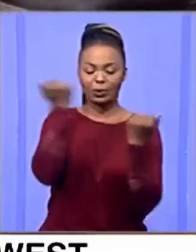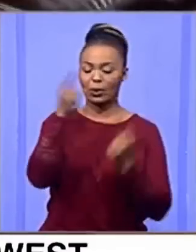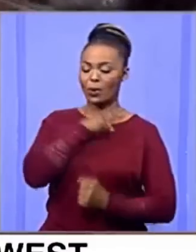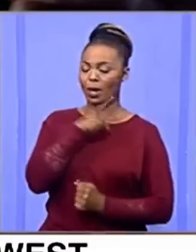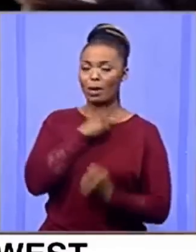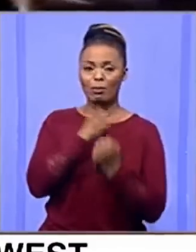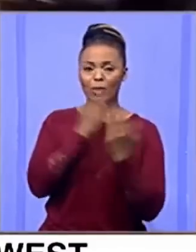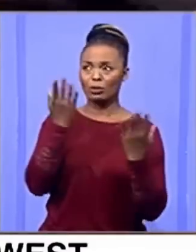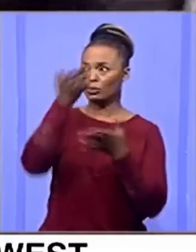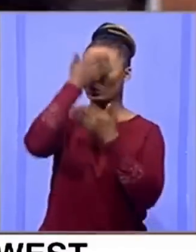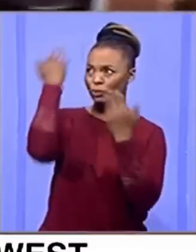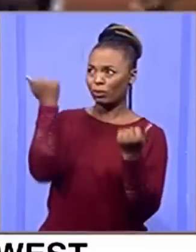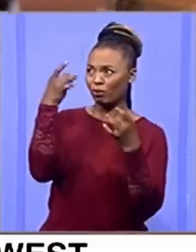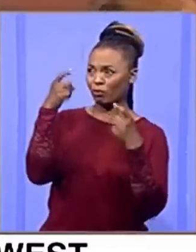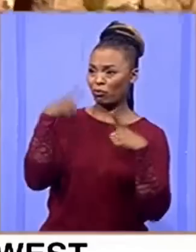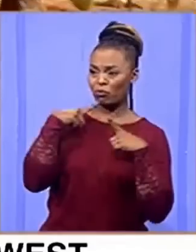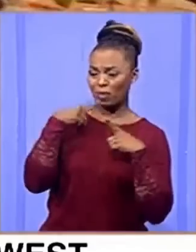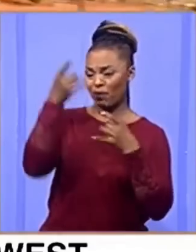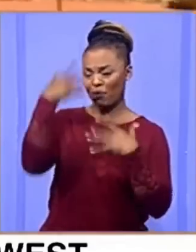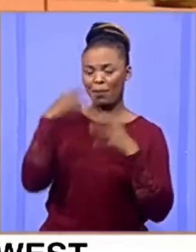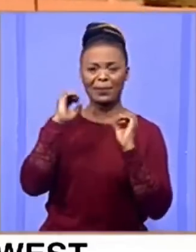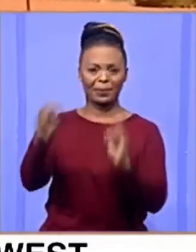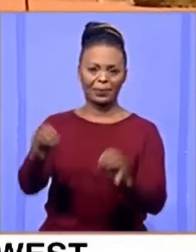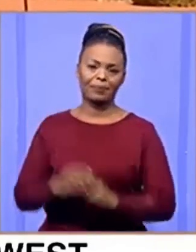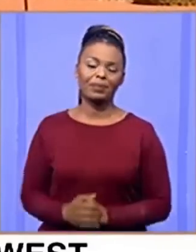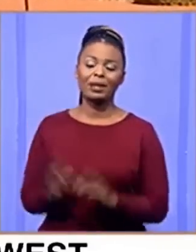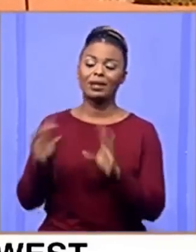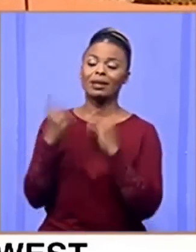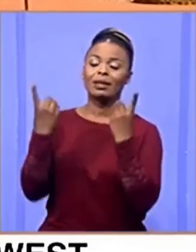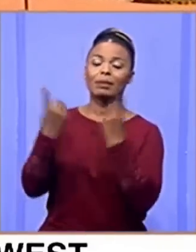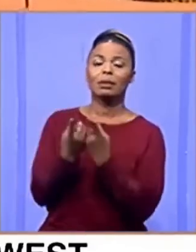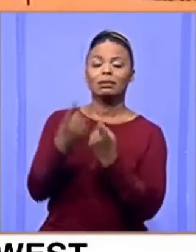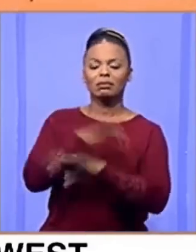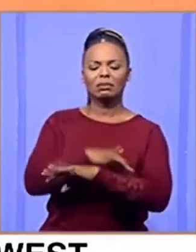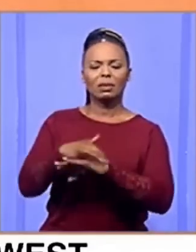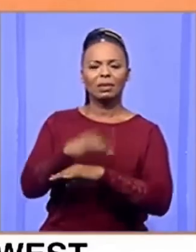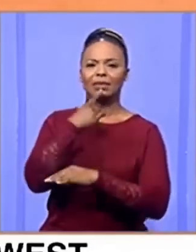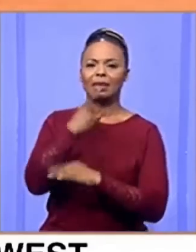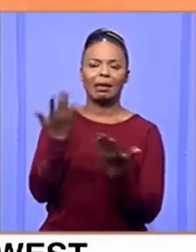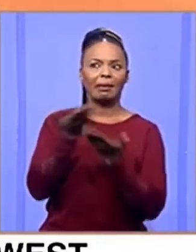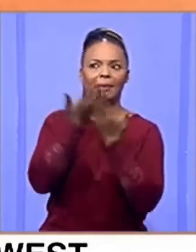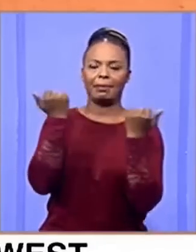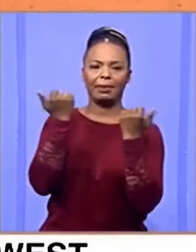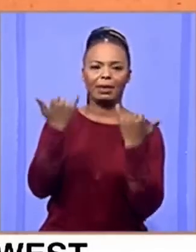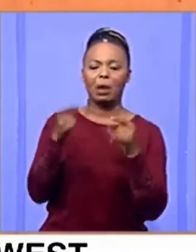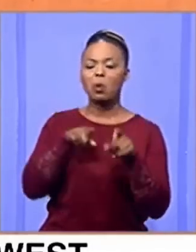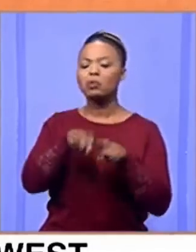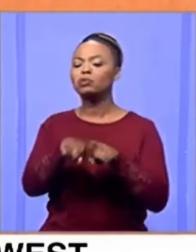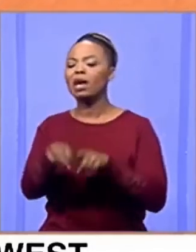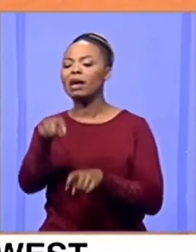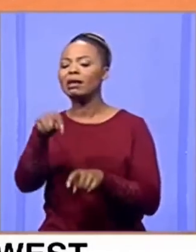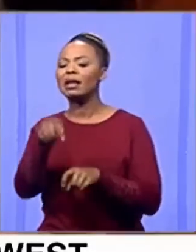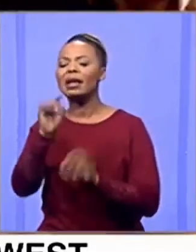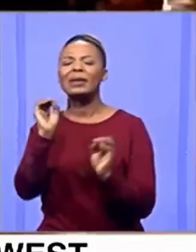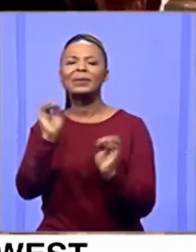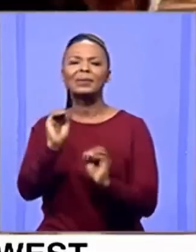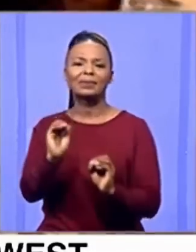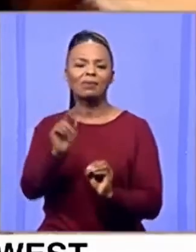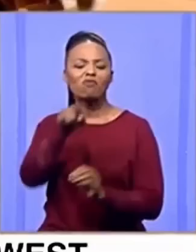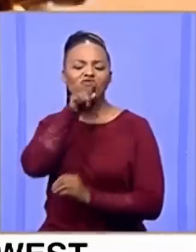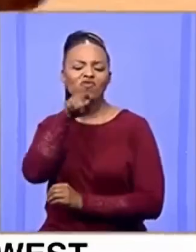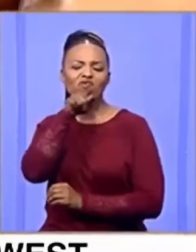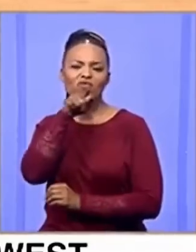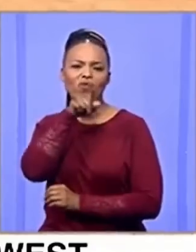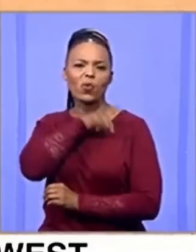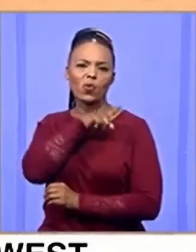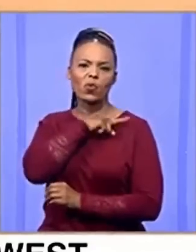sa tsibosiwa ka nako. Ba lefapha ba re ga ba ka ba kgona go dira diteko mo dikokong tseno ka ntlha ya